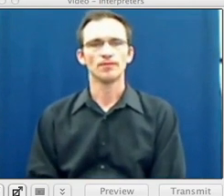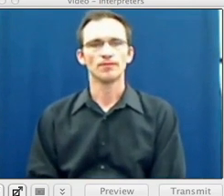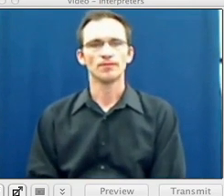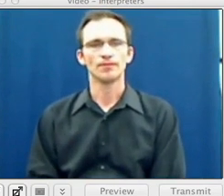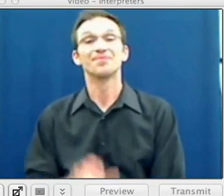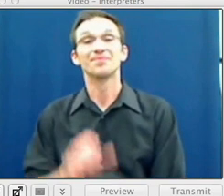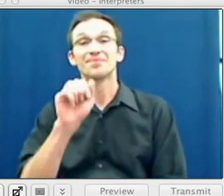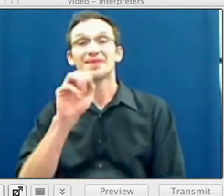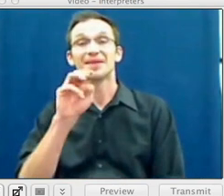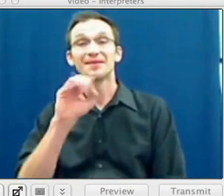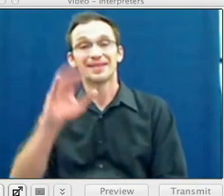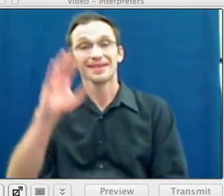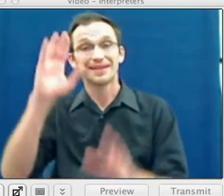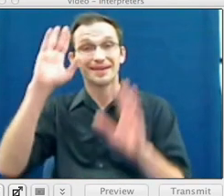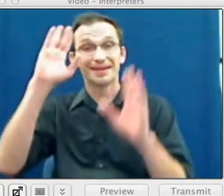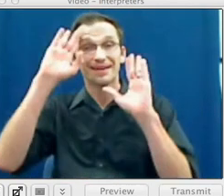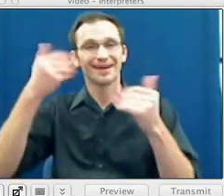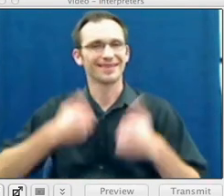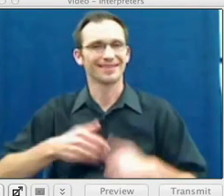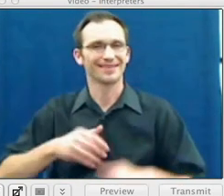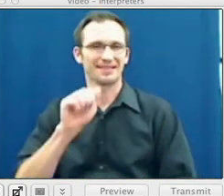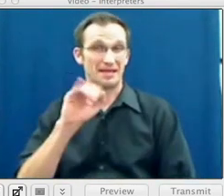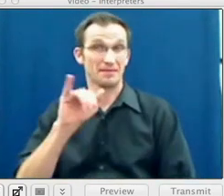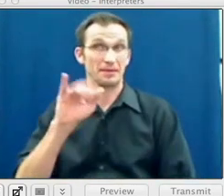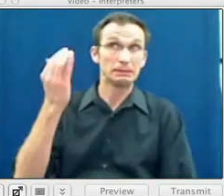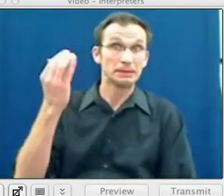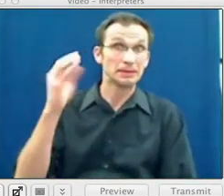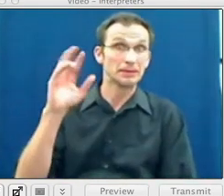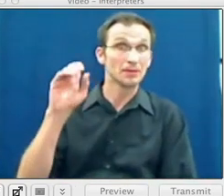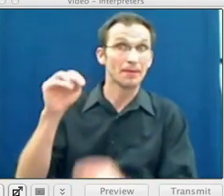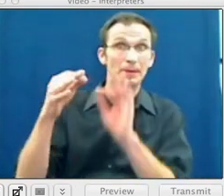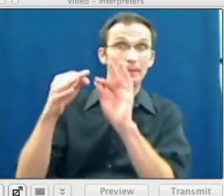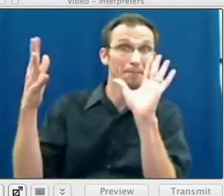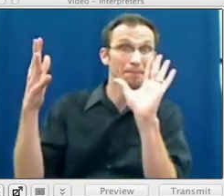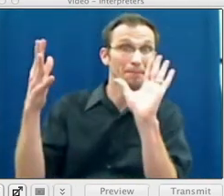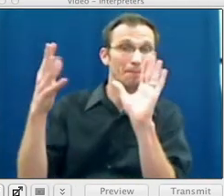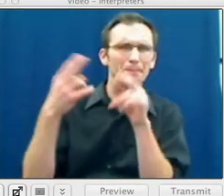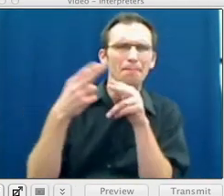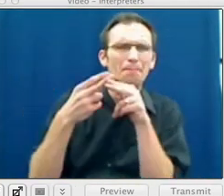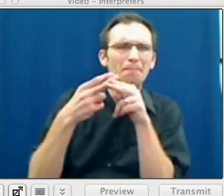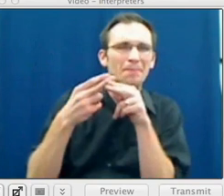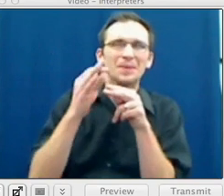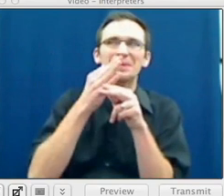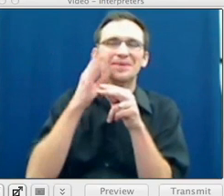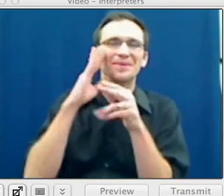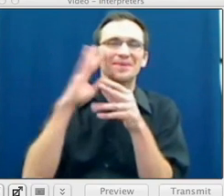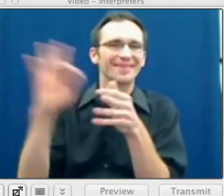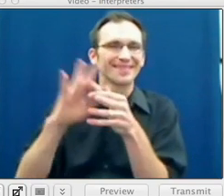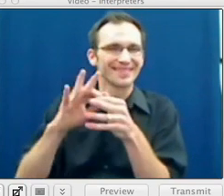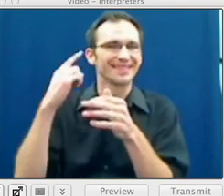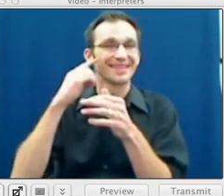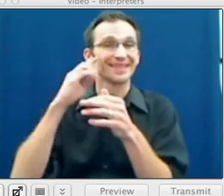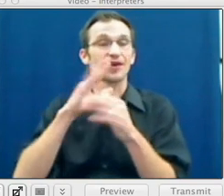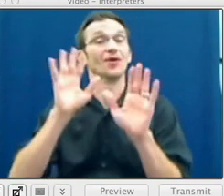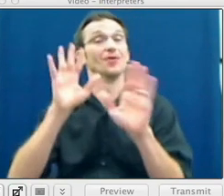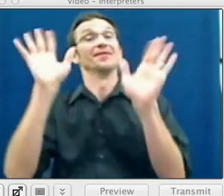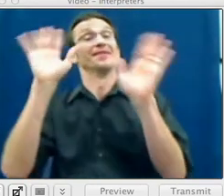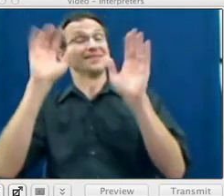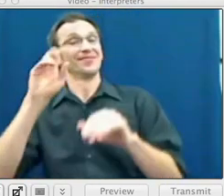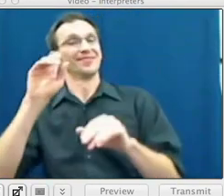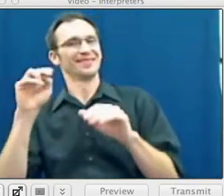Hi everybody, this is Amy. It seems like we lost Robyn momentarily, but I'm sure she'll be back. I'm right here, actually,